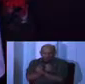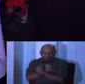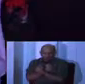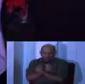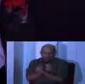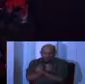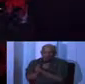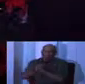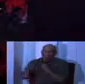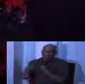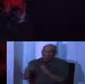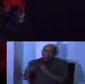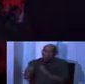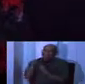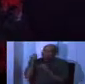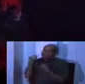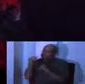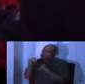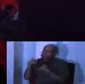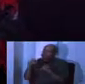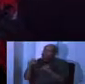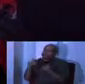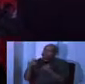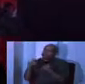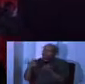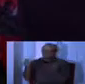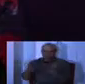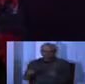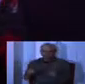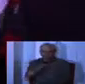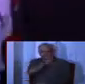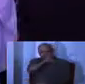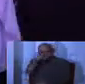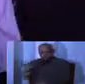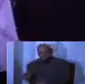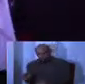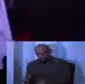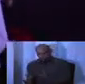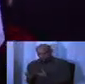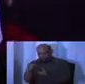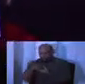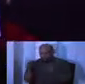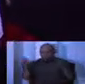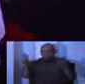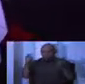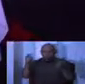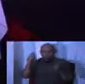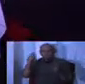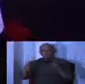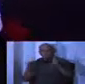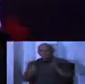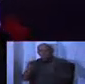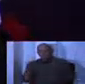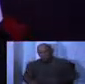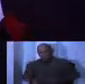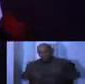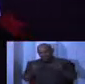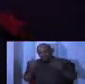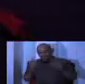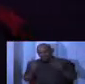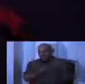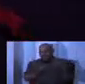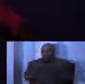rather unconditionally comes at this season of Christmas to enter into all human life and offer